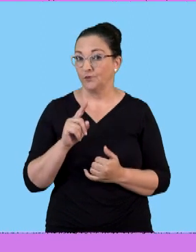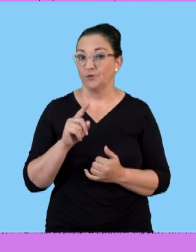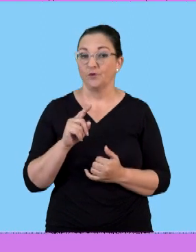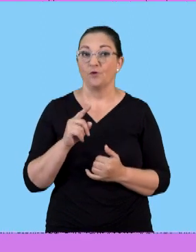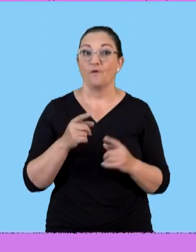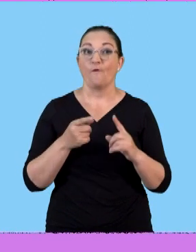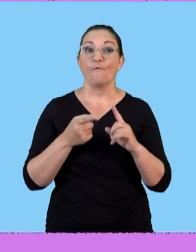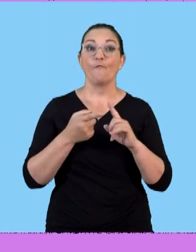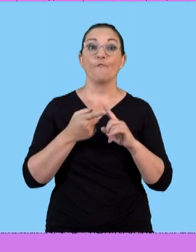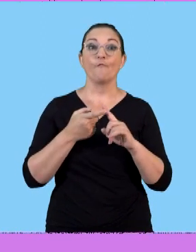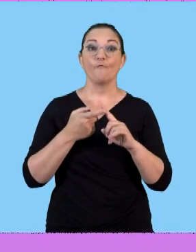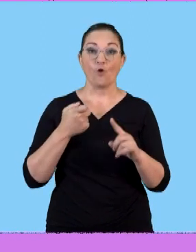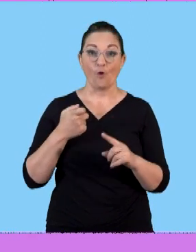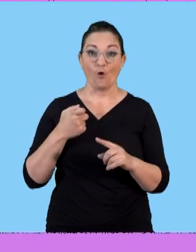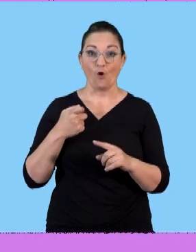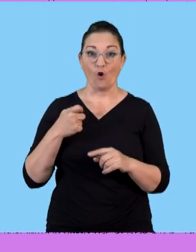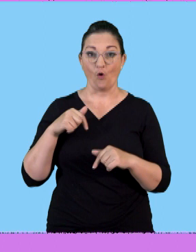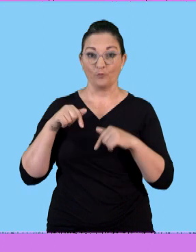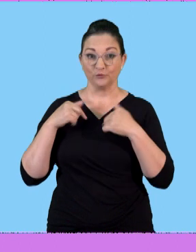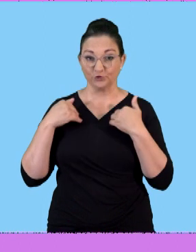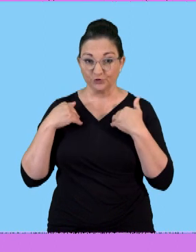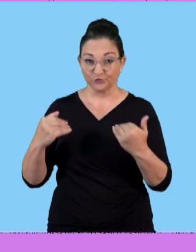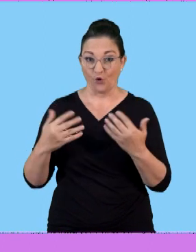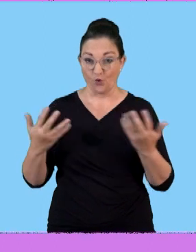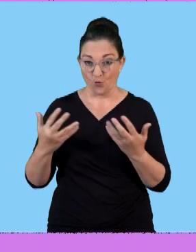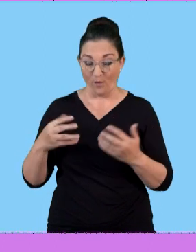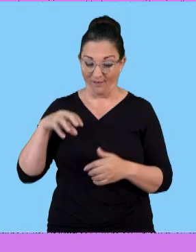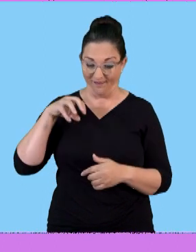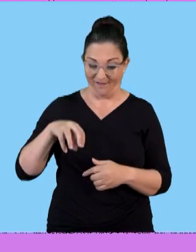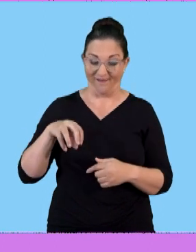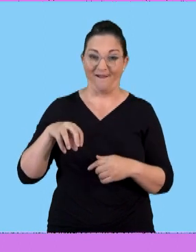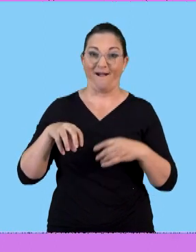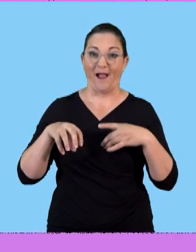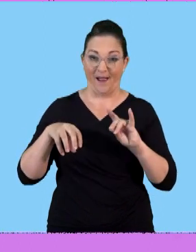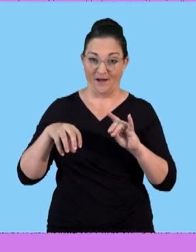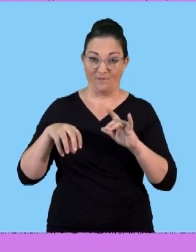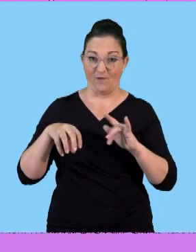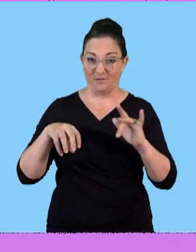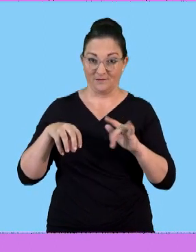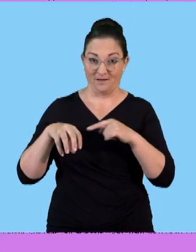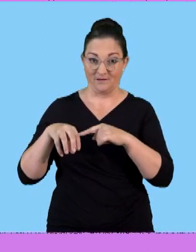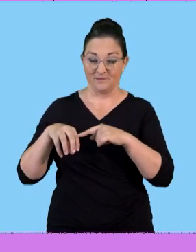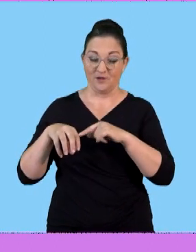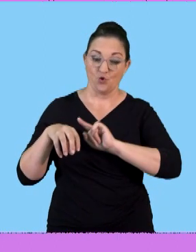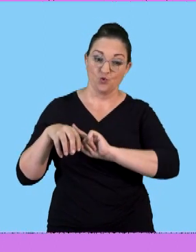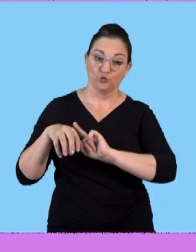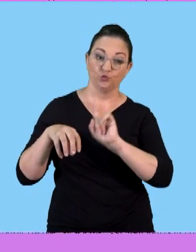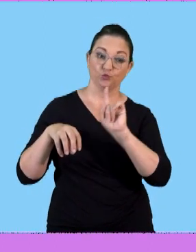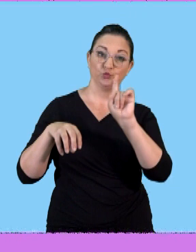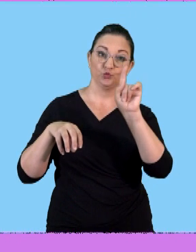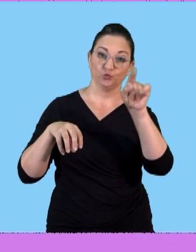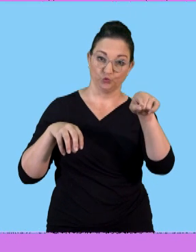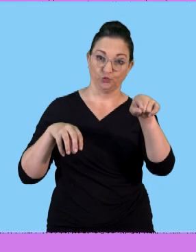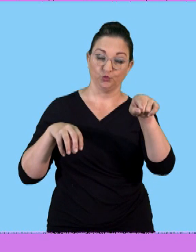when going from the Serene Animal, so this is your starting point, right? When going from the Serene Animal Clinic to